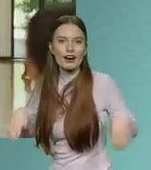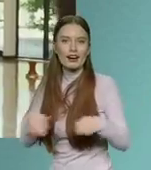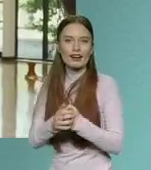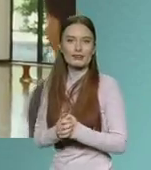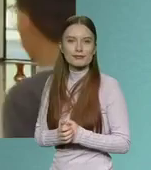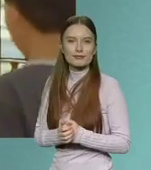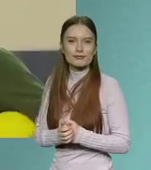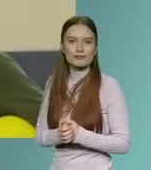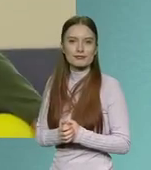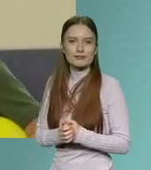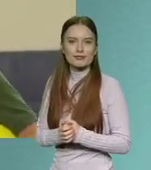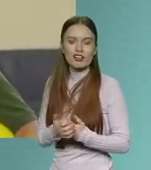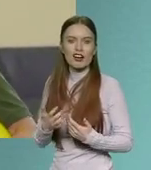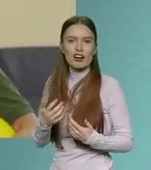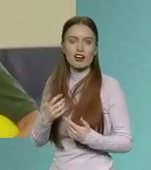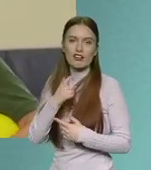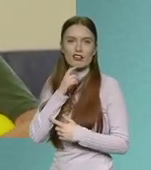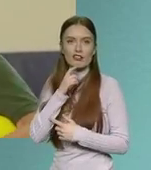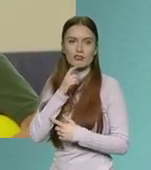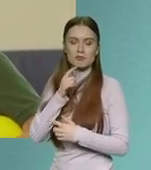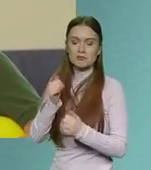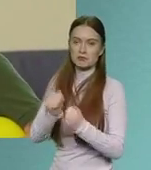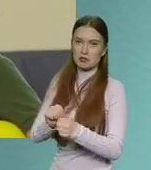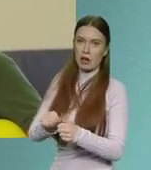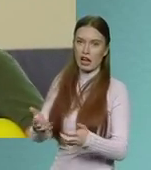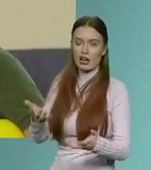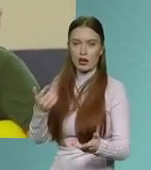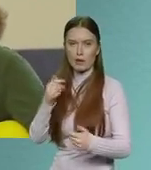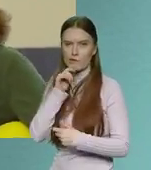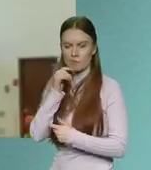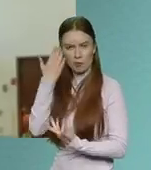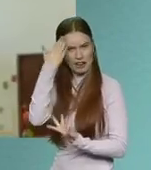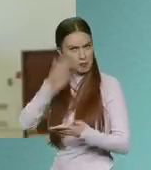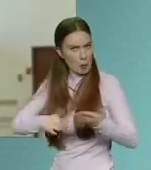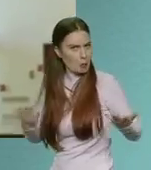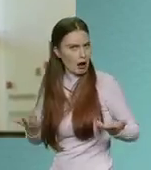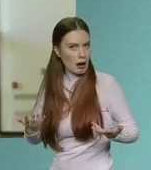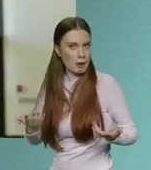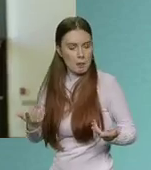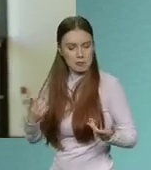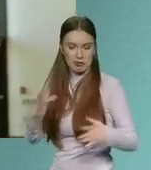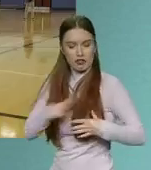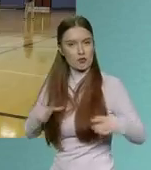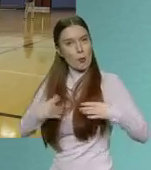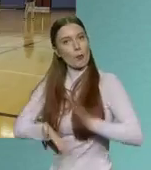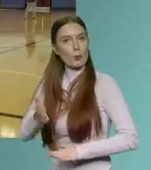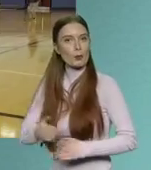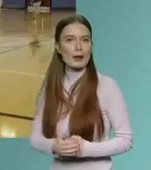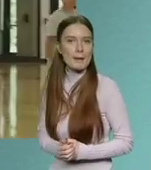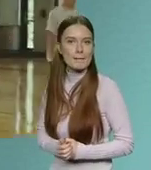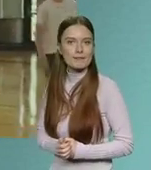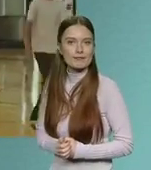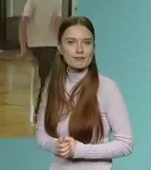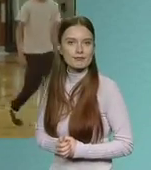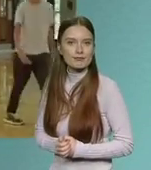Microraptors! Well, yeah. That seems to suit you better. Don't know what it means, but here we go! The team